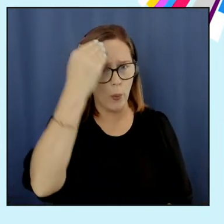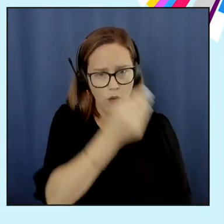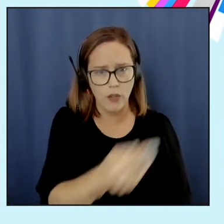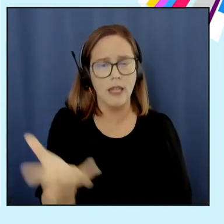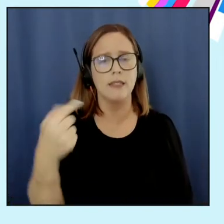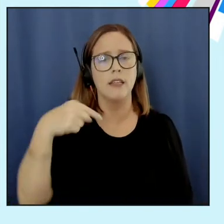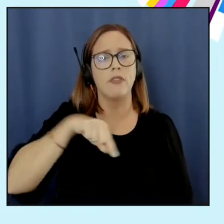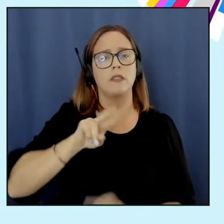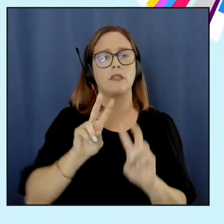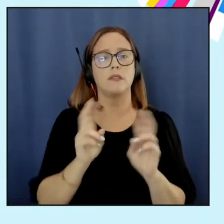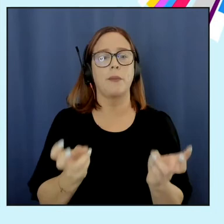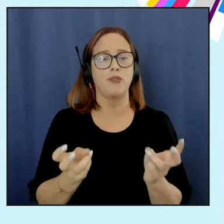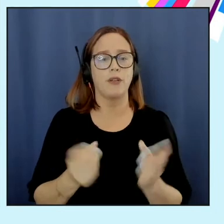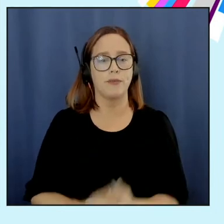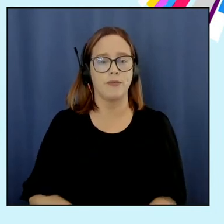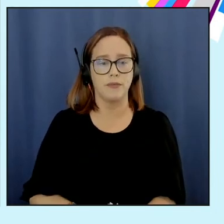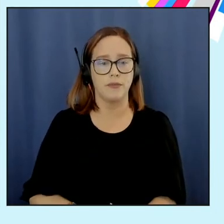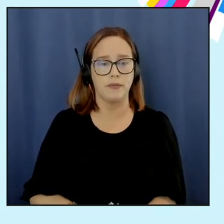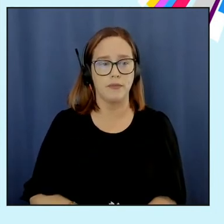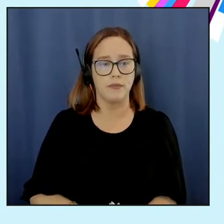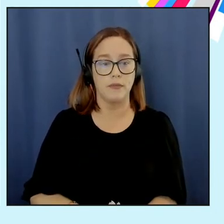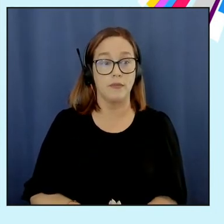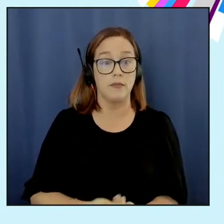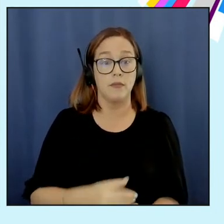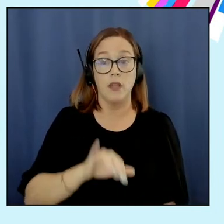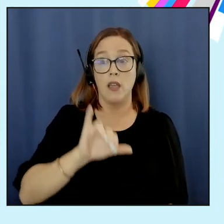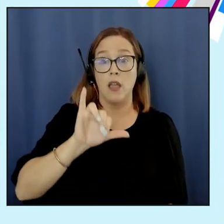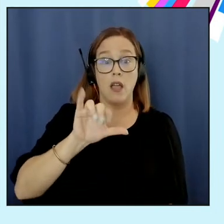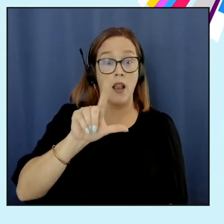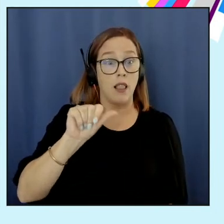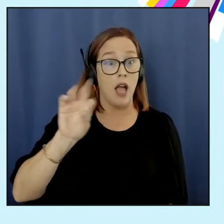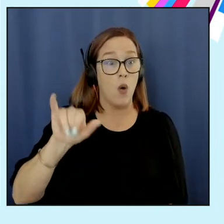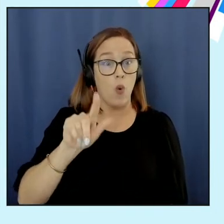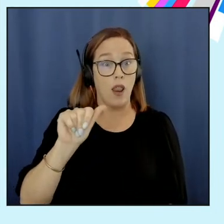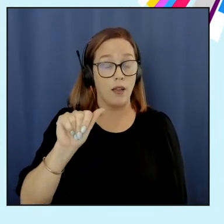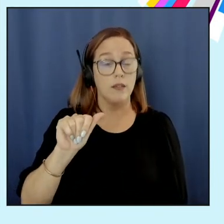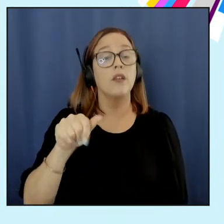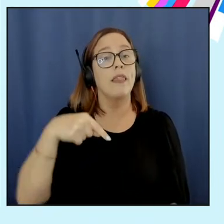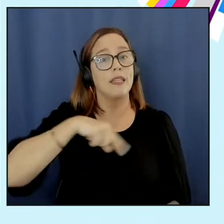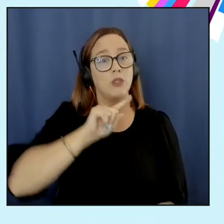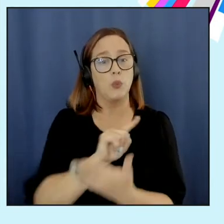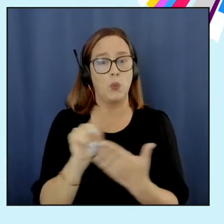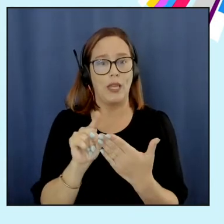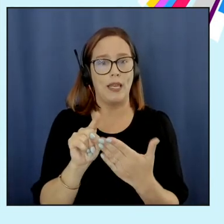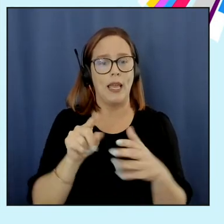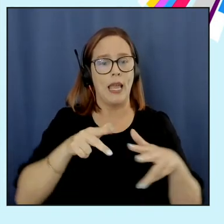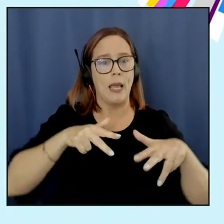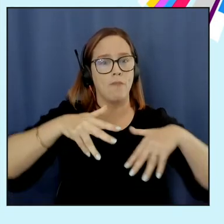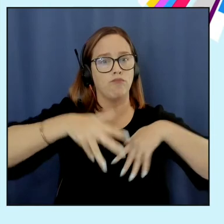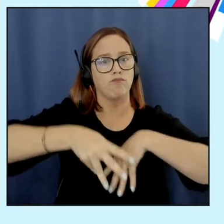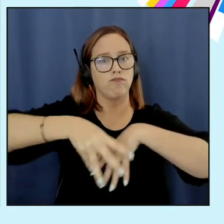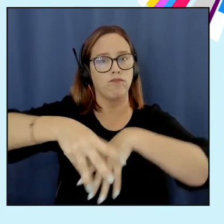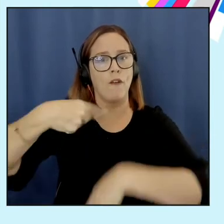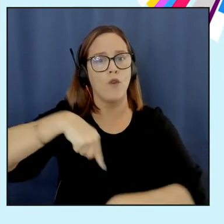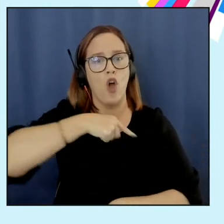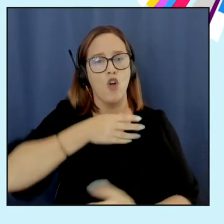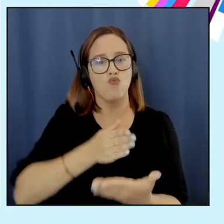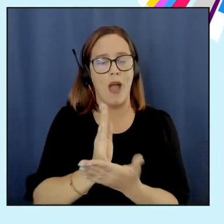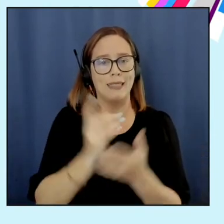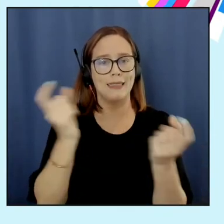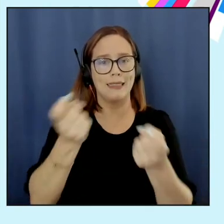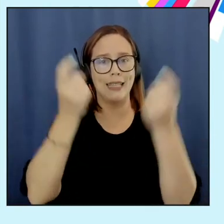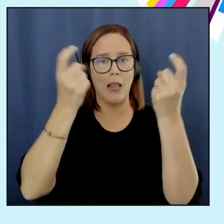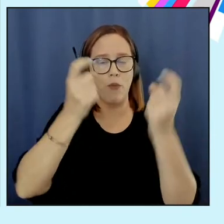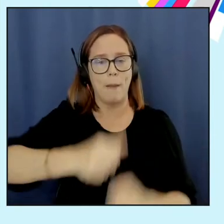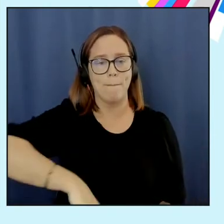In Guadalajara, this week, we were able to march for our rights in celebration of Pride